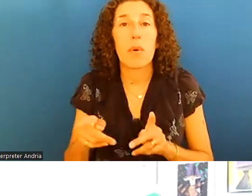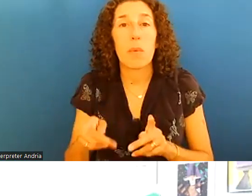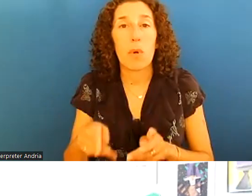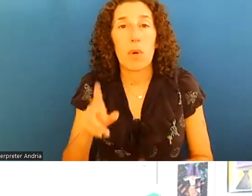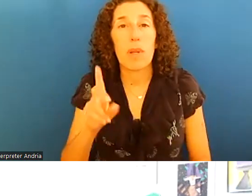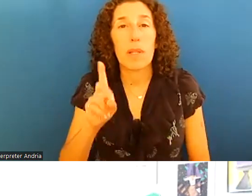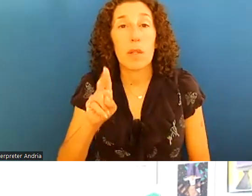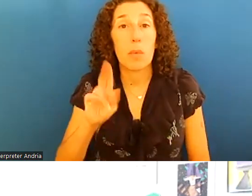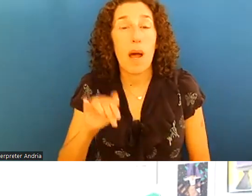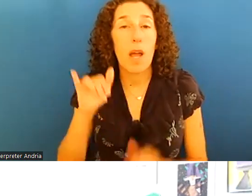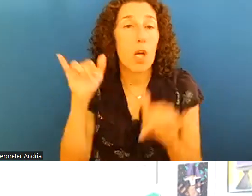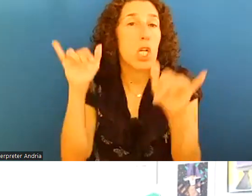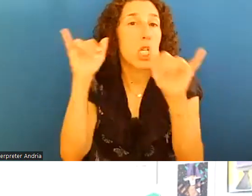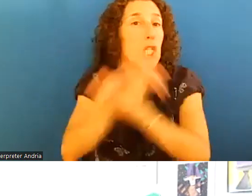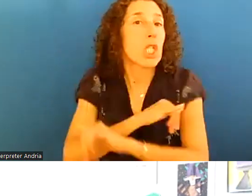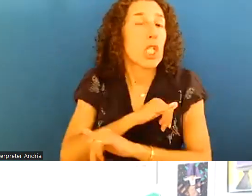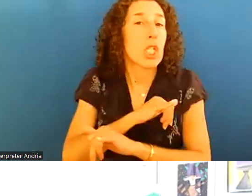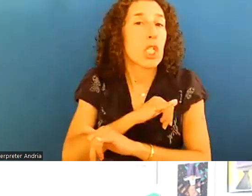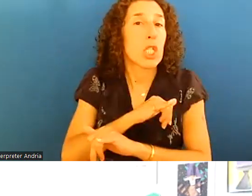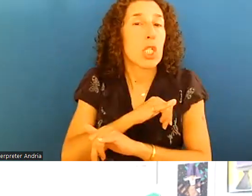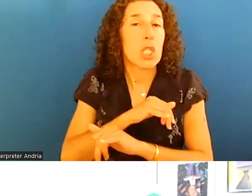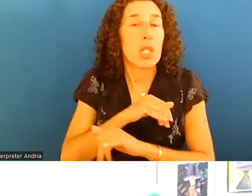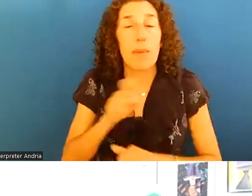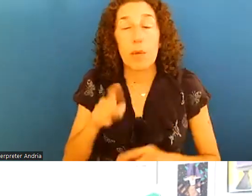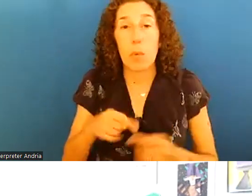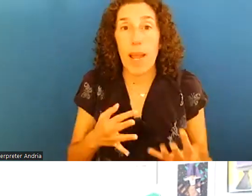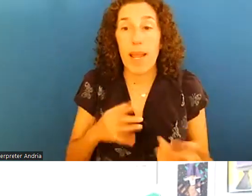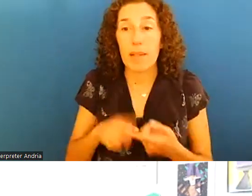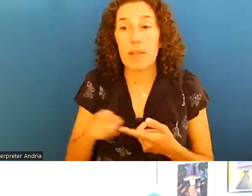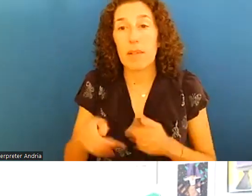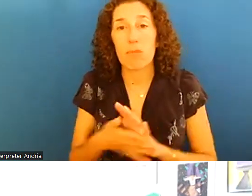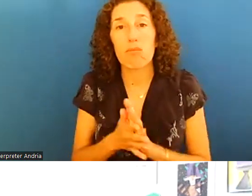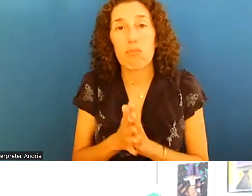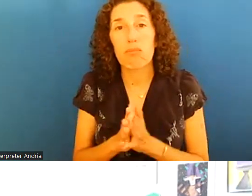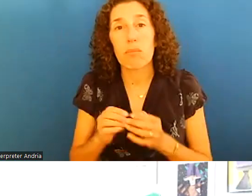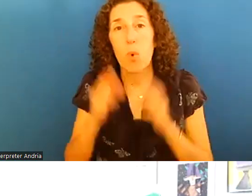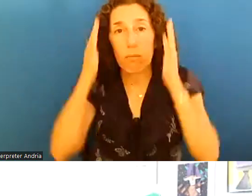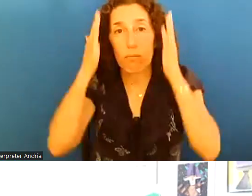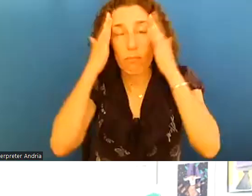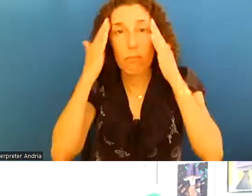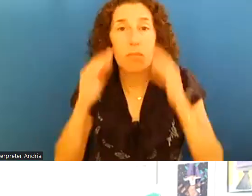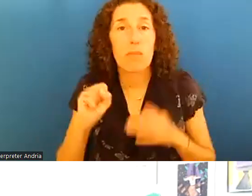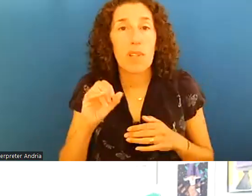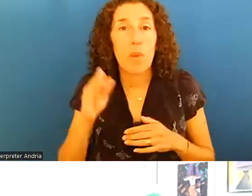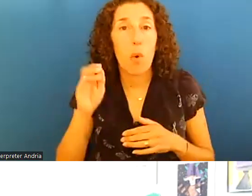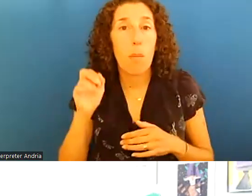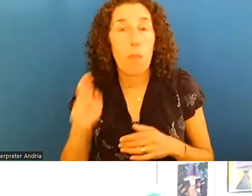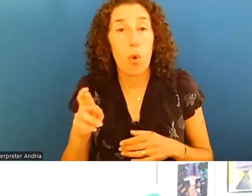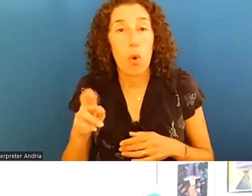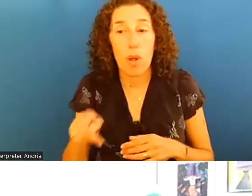until they sobered up some, and then we could continue the process. So I still have somebody at the hospital right now that we're working with.